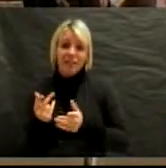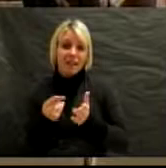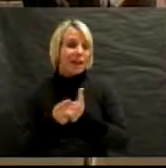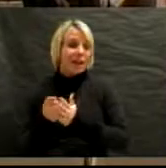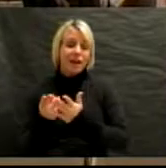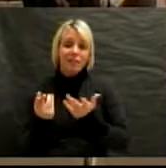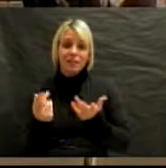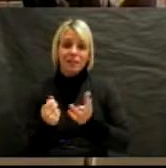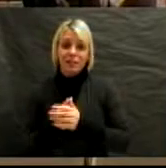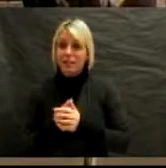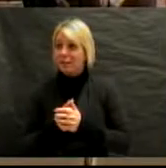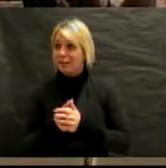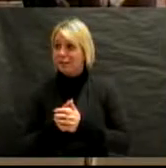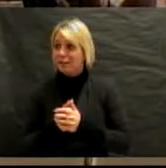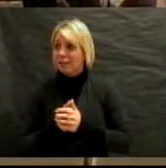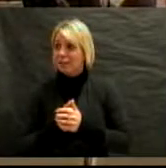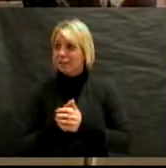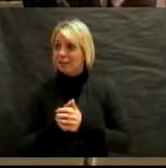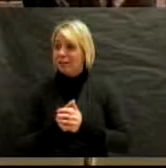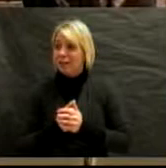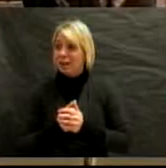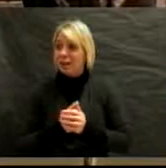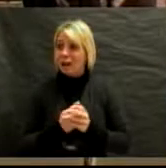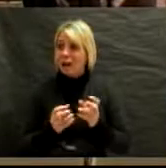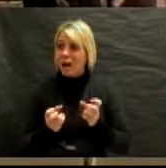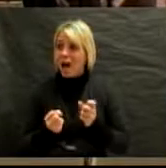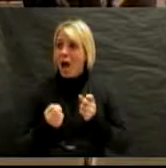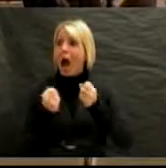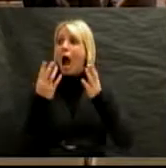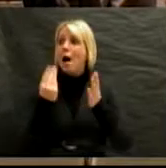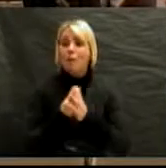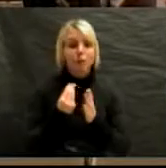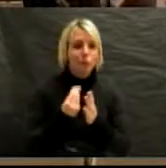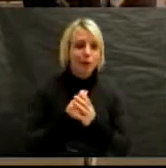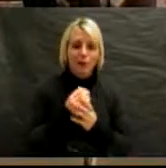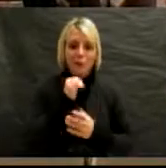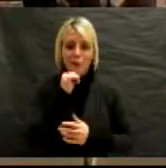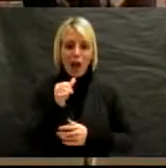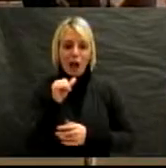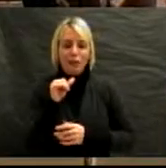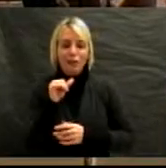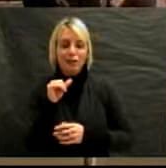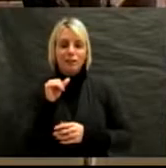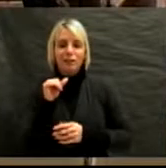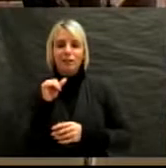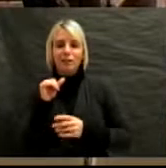on the difference between the two is not a huge impact on the school district, and so